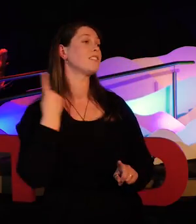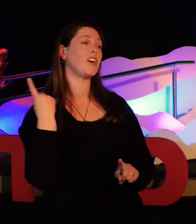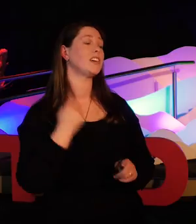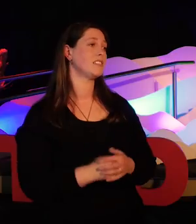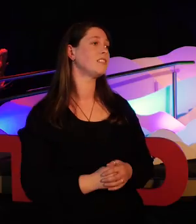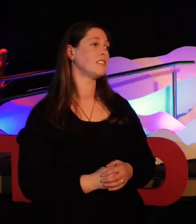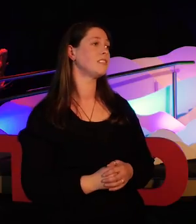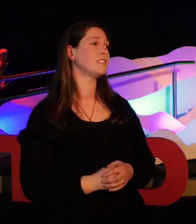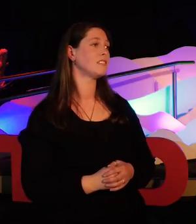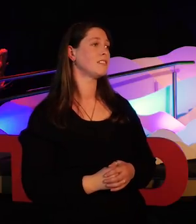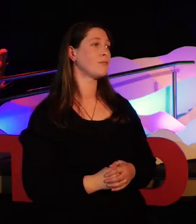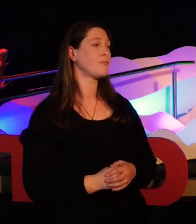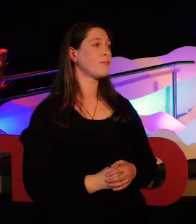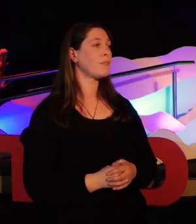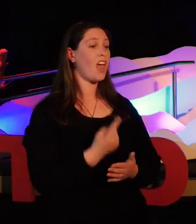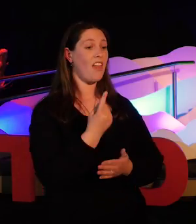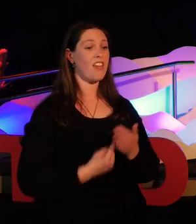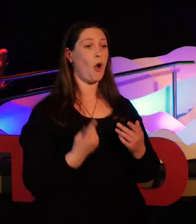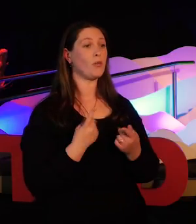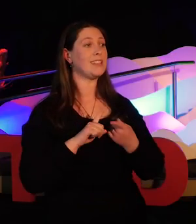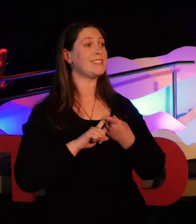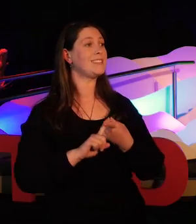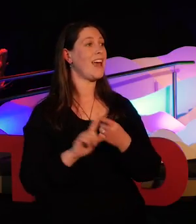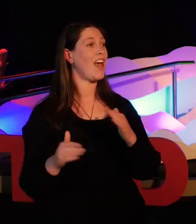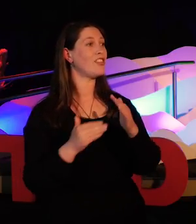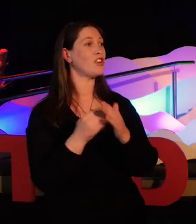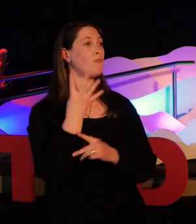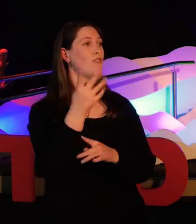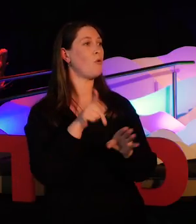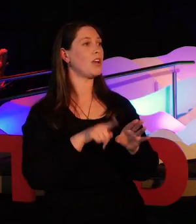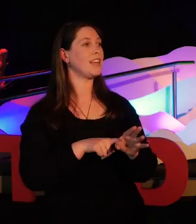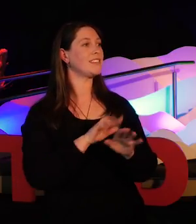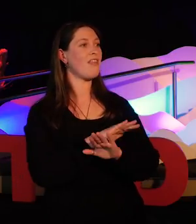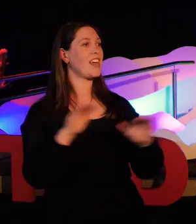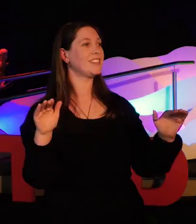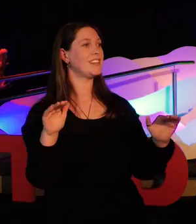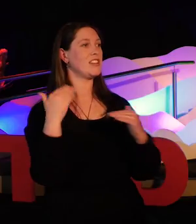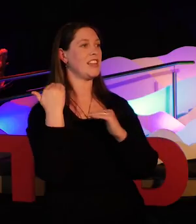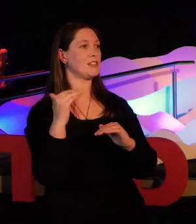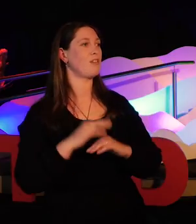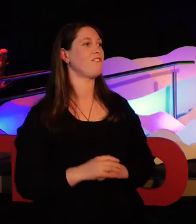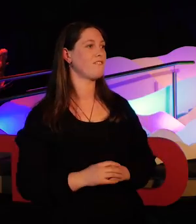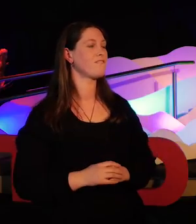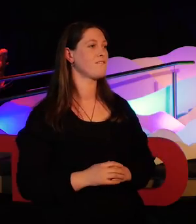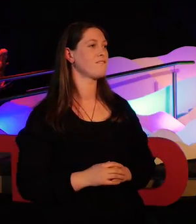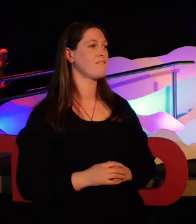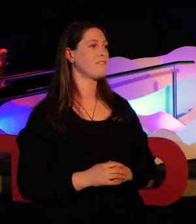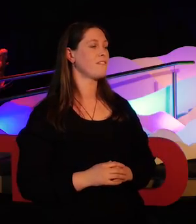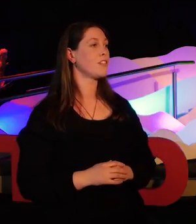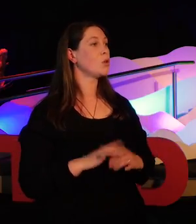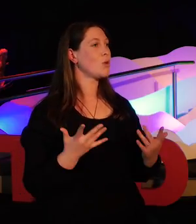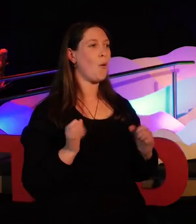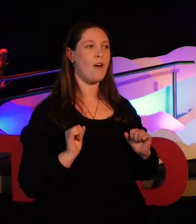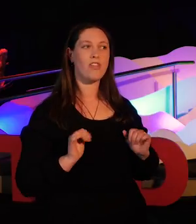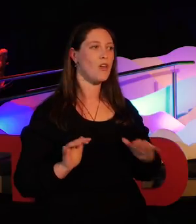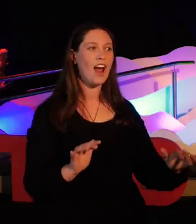fast. And they may only last 4 years. That's their lifespan. So that's short. So